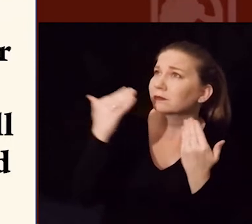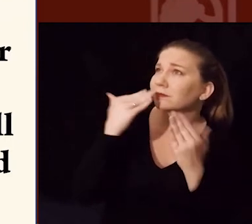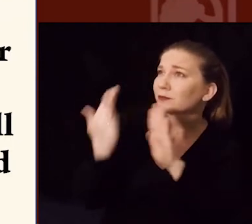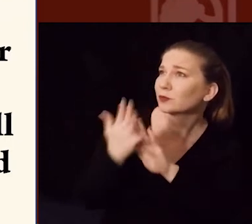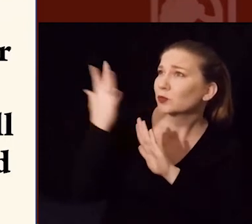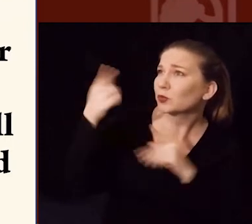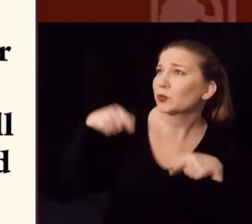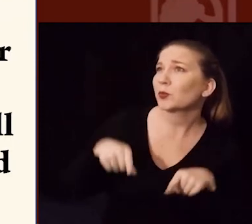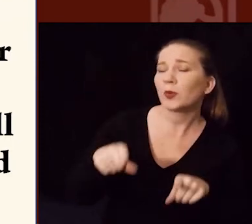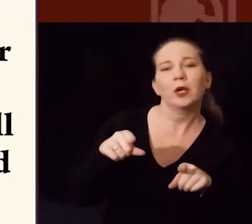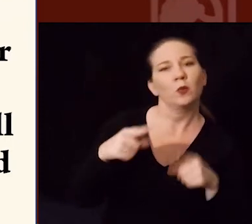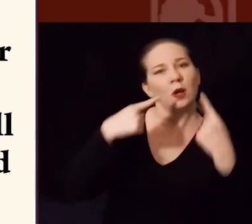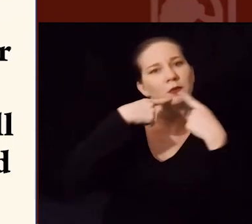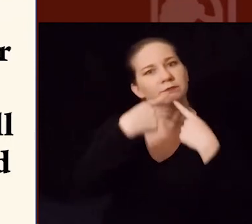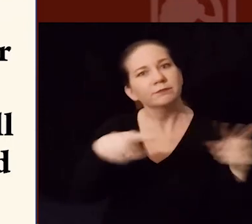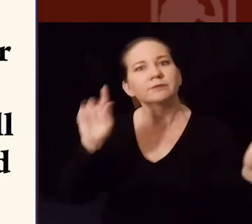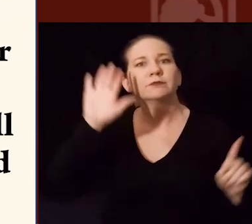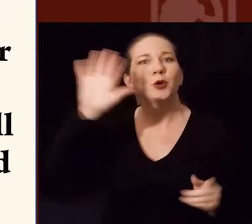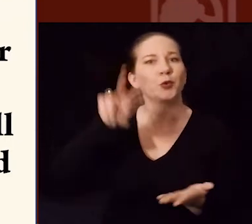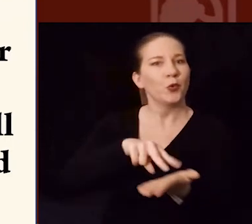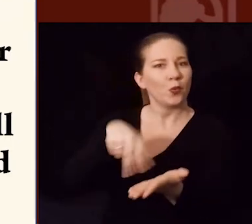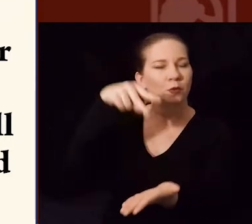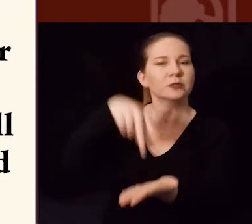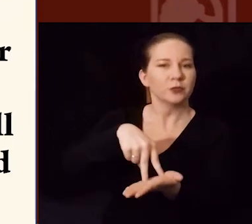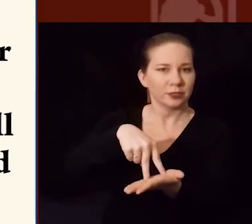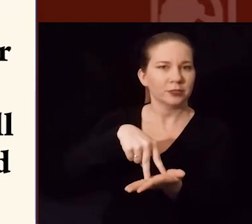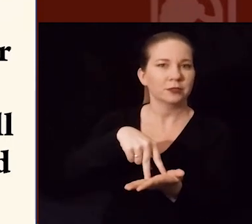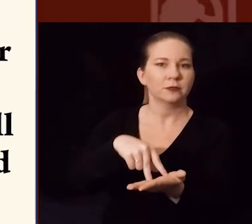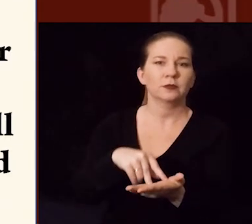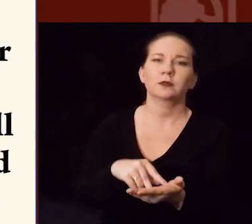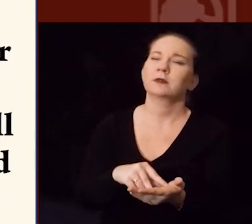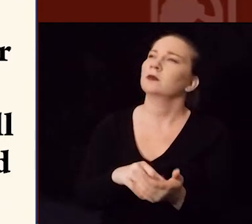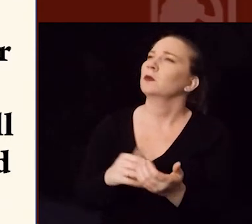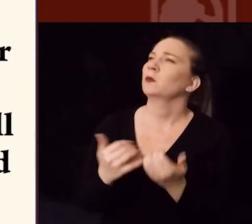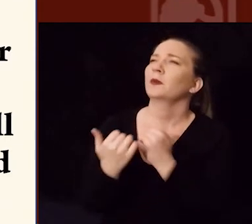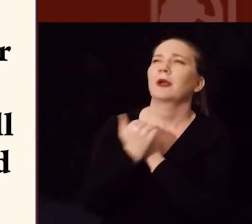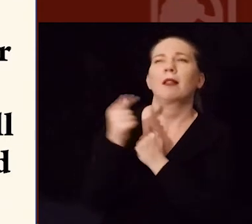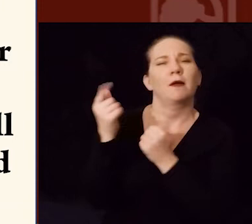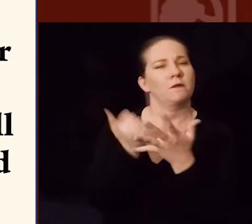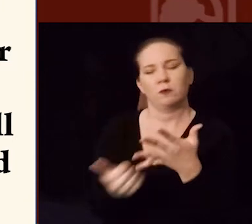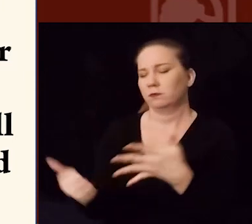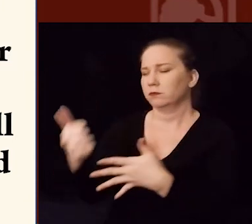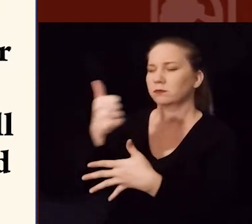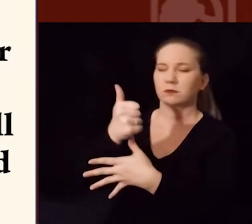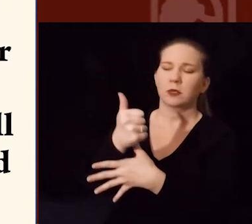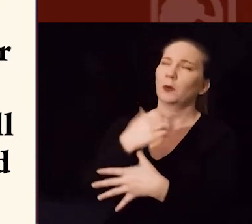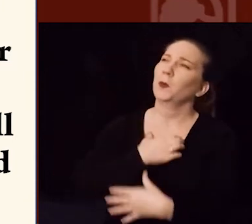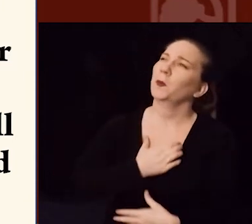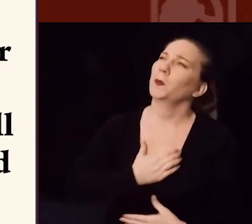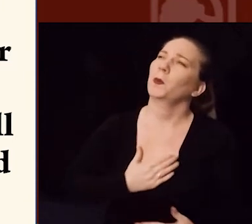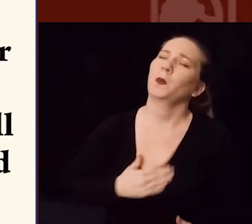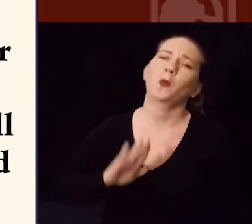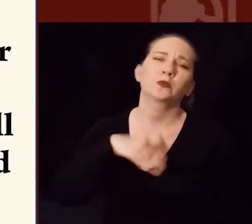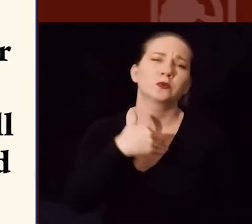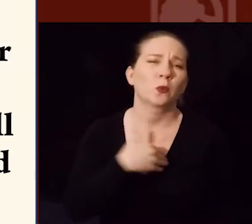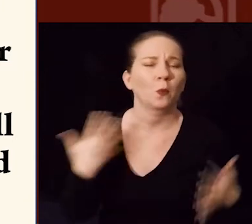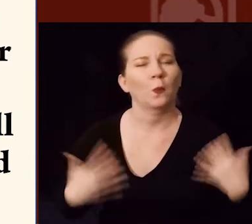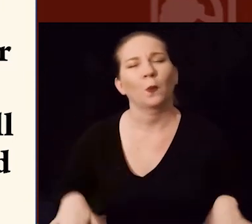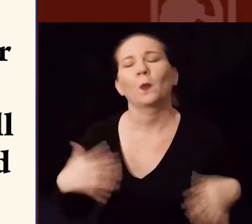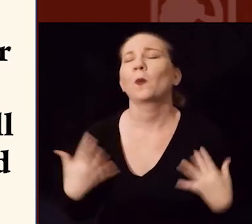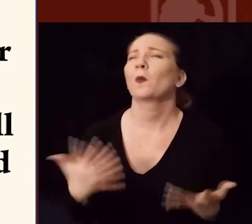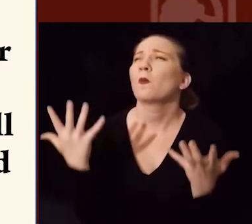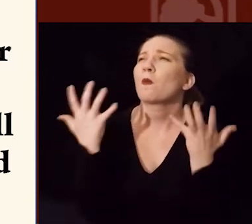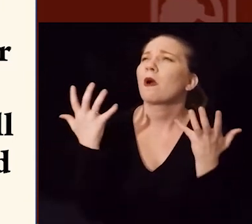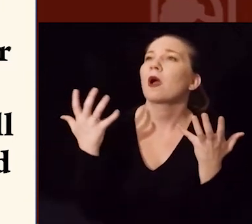we proclaim your resurrection. We love you above all things and long for you in our souls. Since we cannot be together in